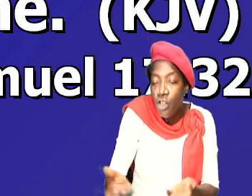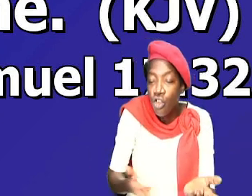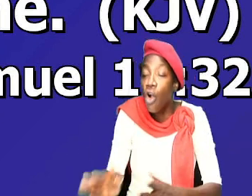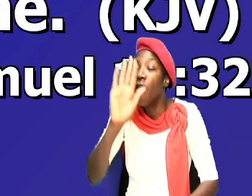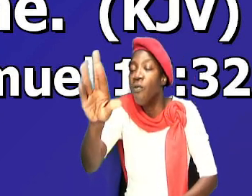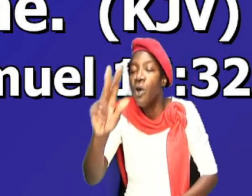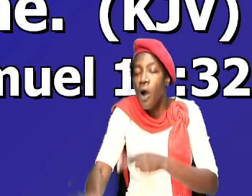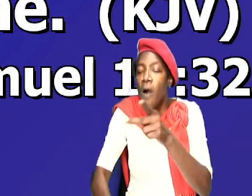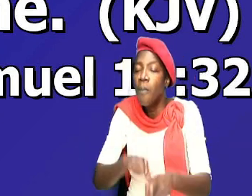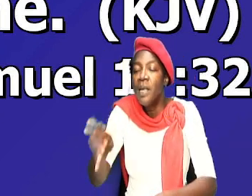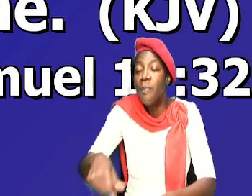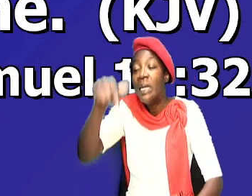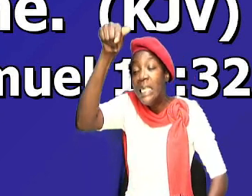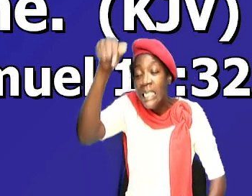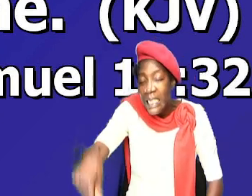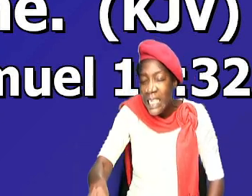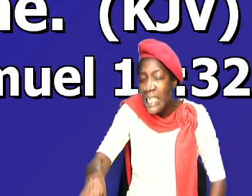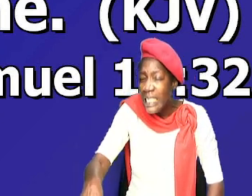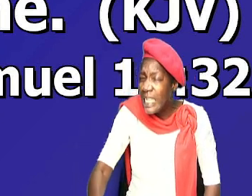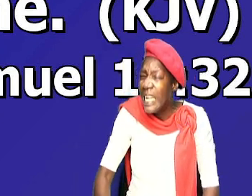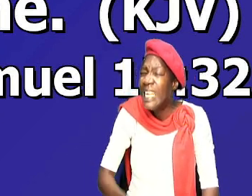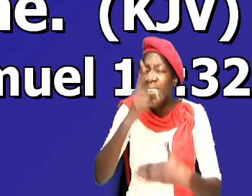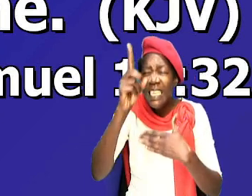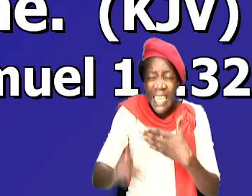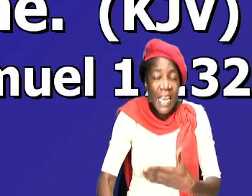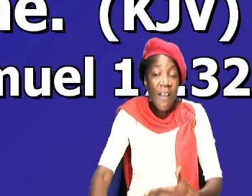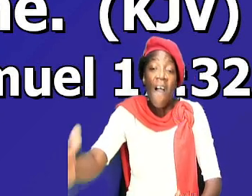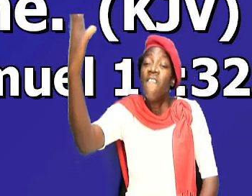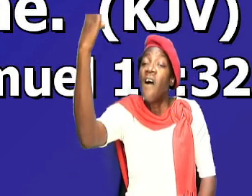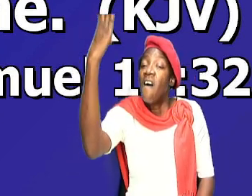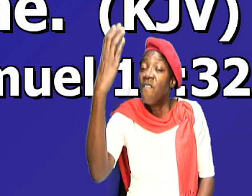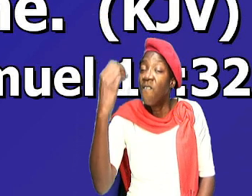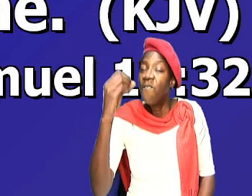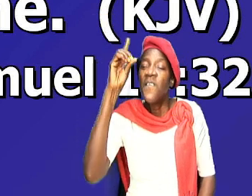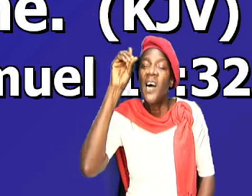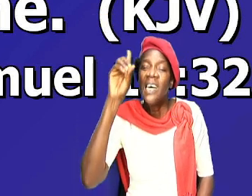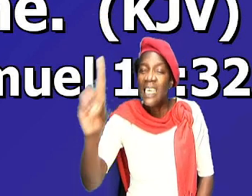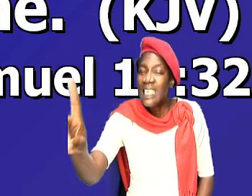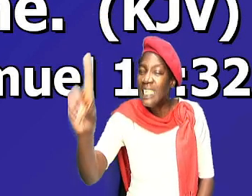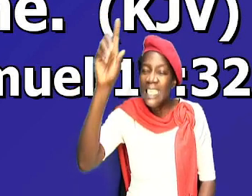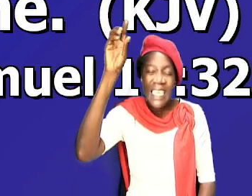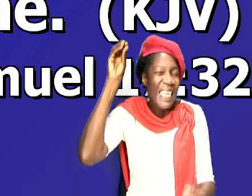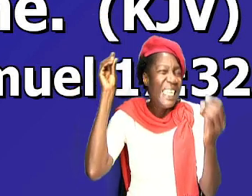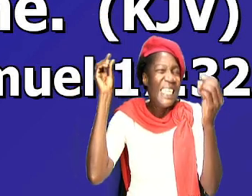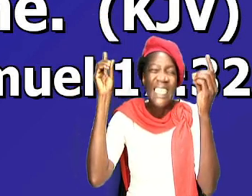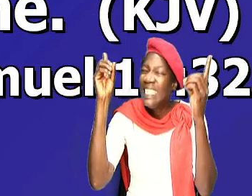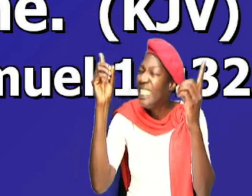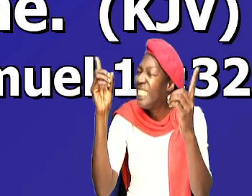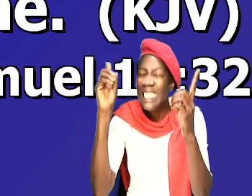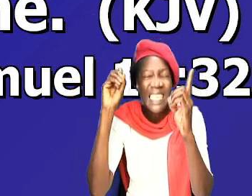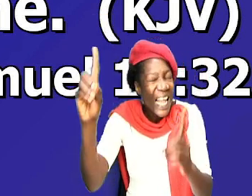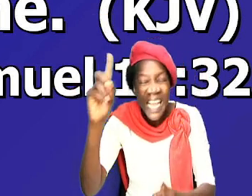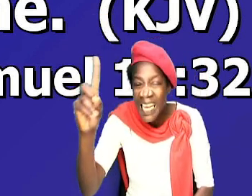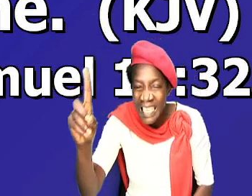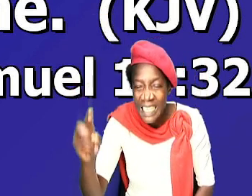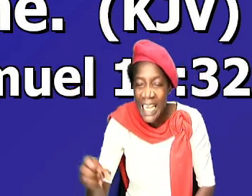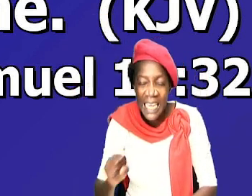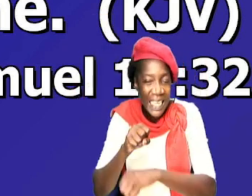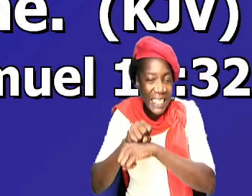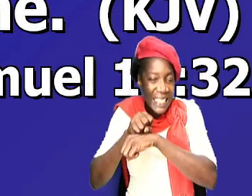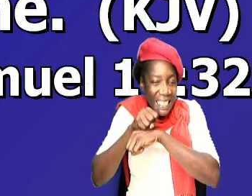he did, the Bible says, for 40 days. Every day for 40 days, this giant came out and said, send me a